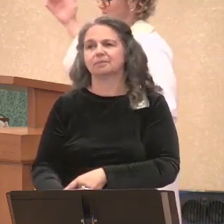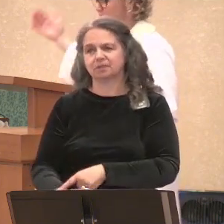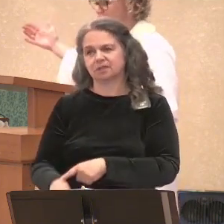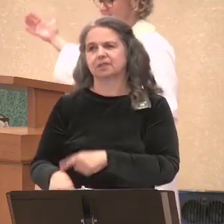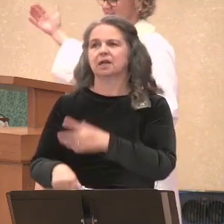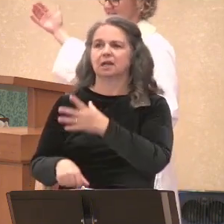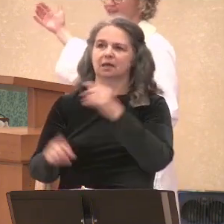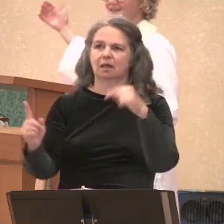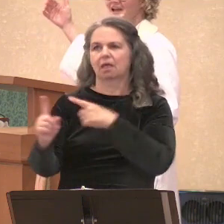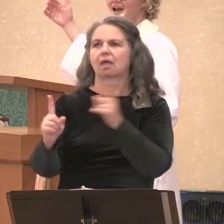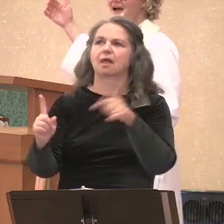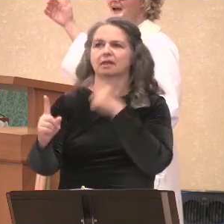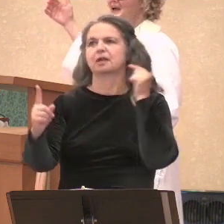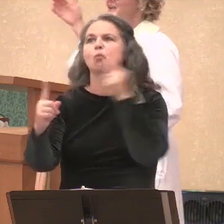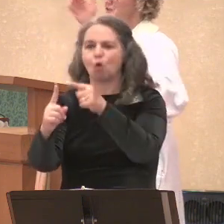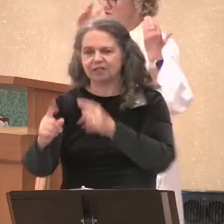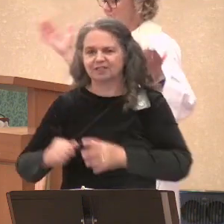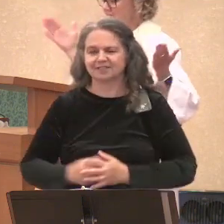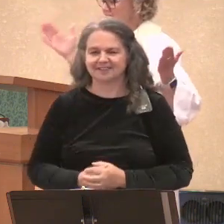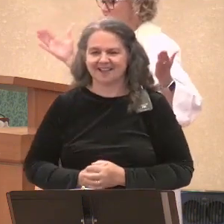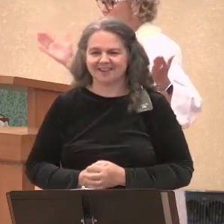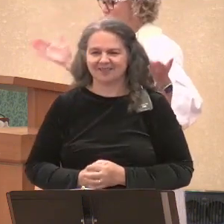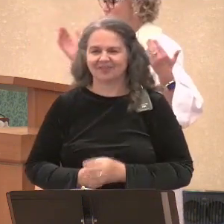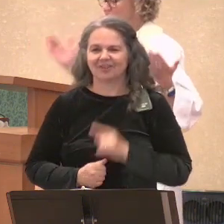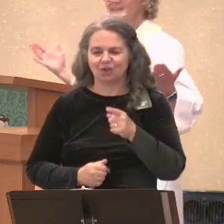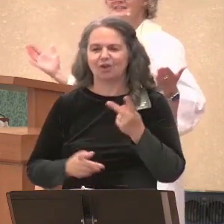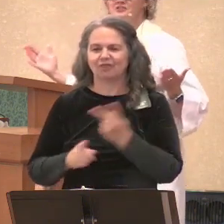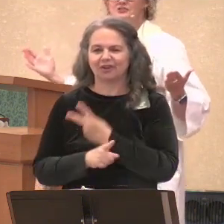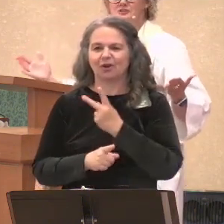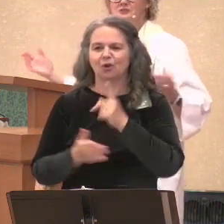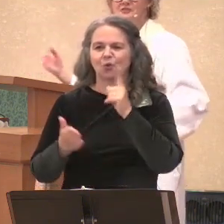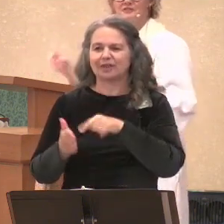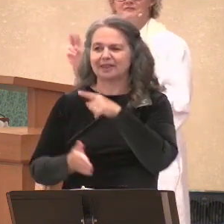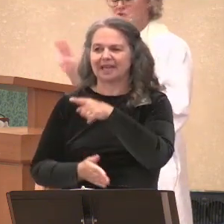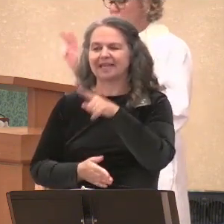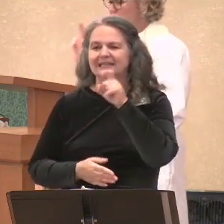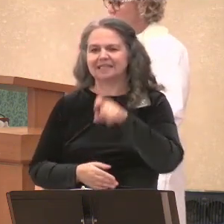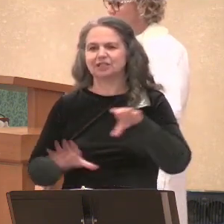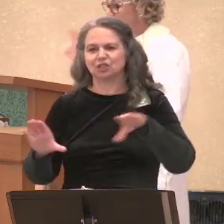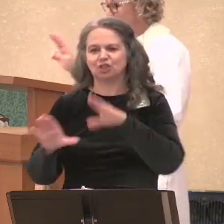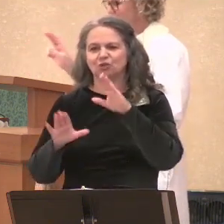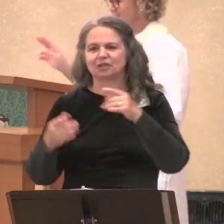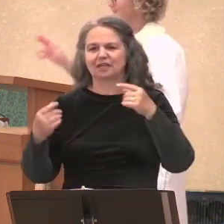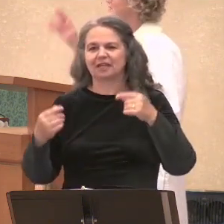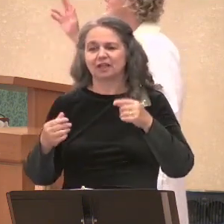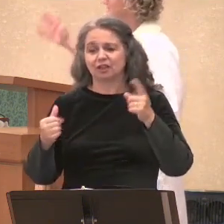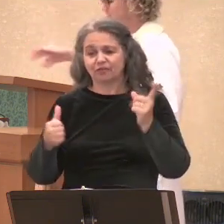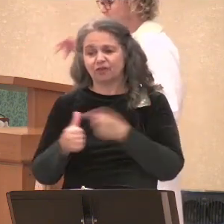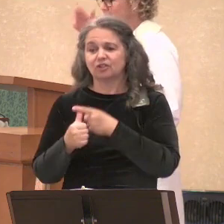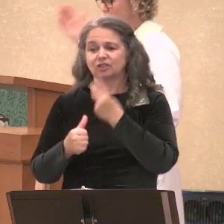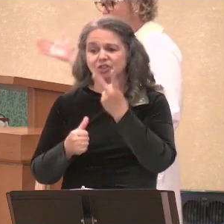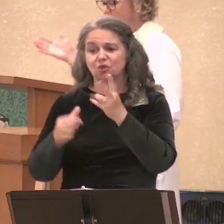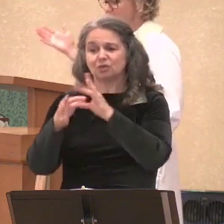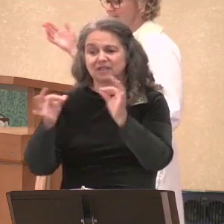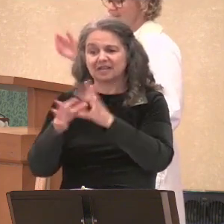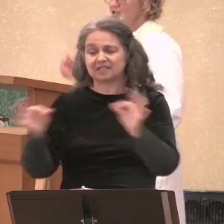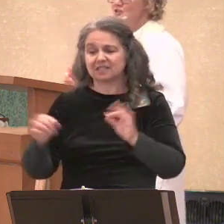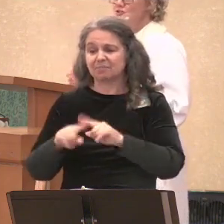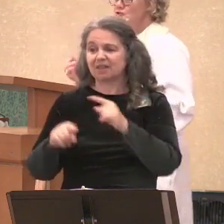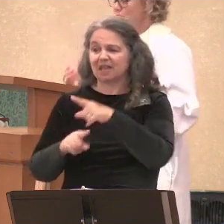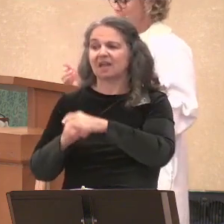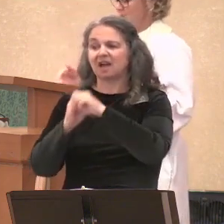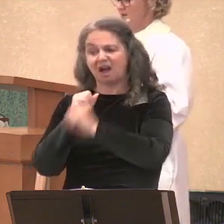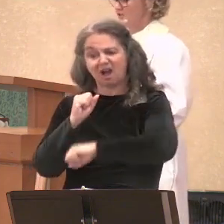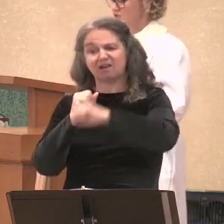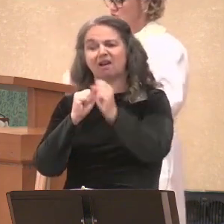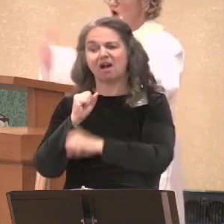the point. And you have figured out what they need to do in their first two sentences, and they keep going.